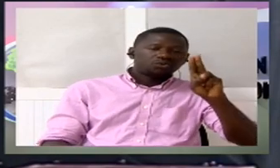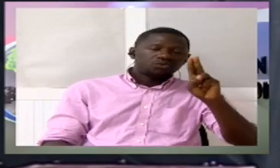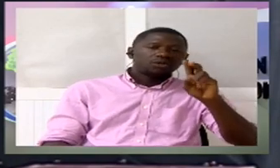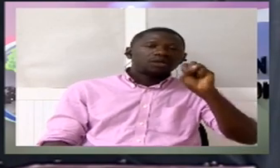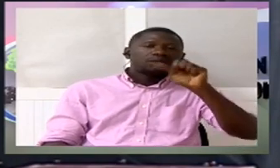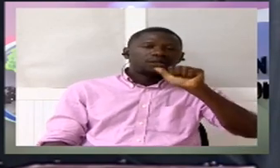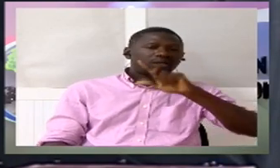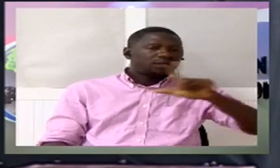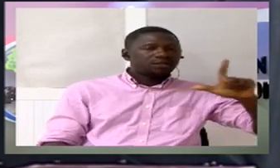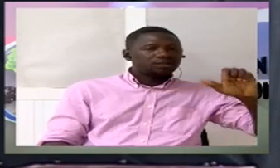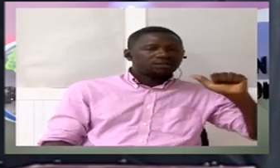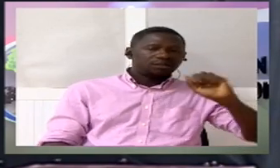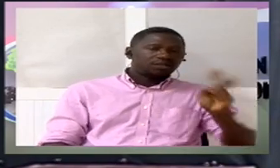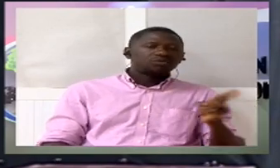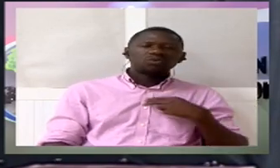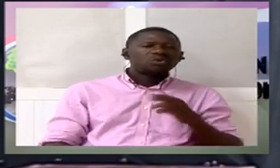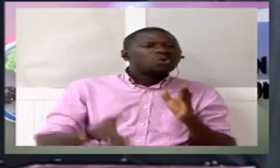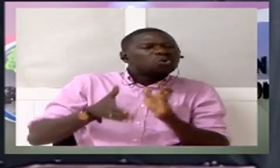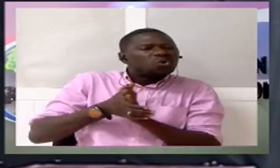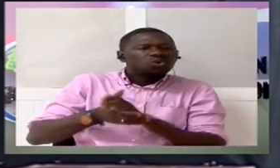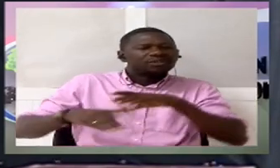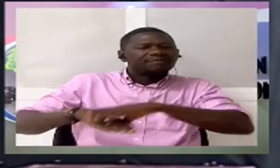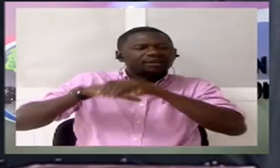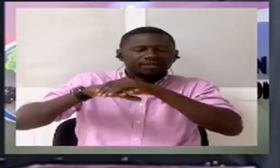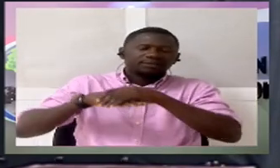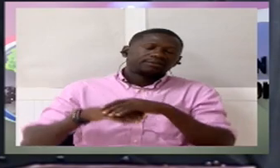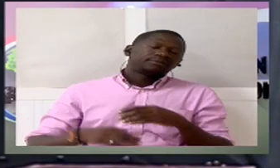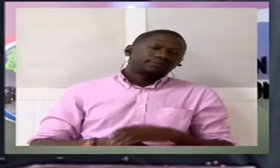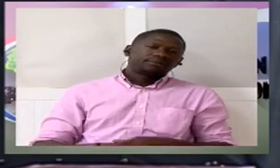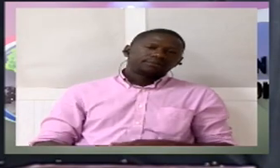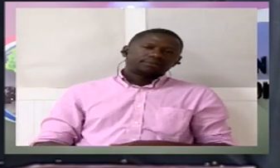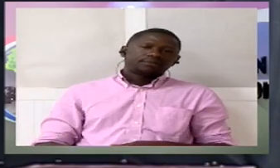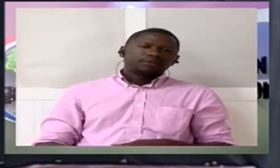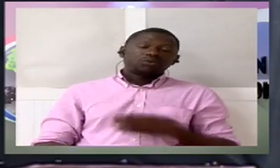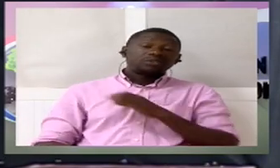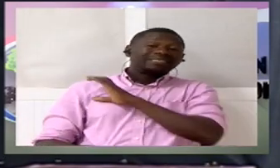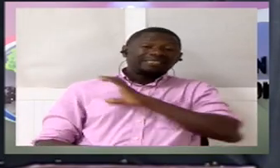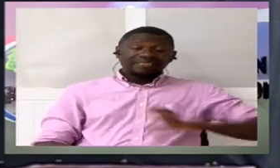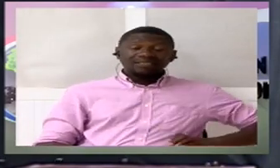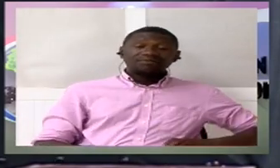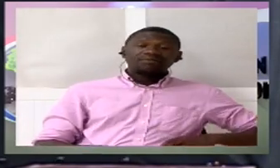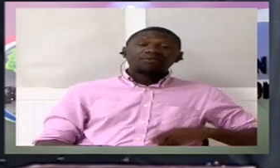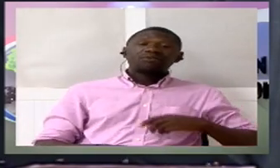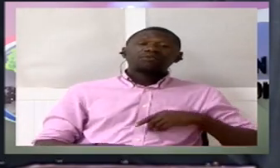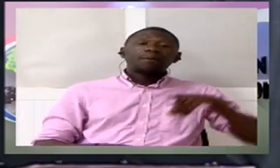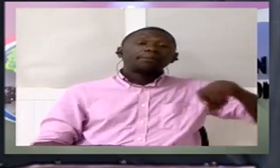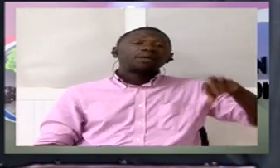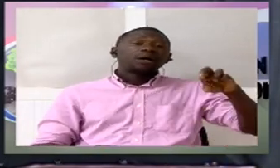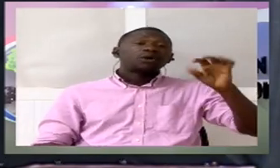a close confidant of his. Chief of Protocol at Gaddafi la time. He was the Chief of Protocol